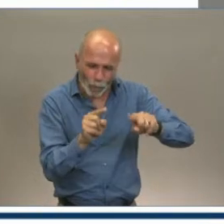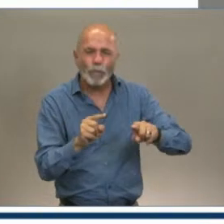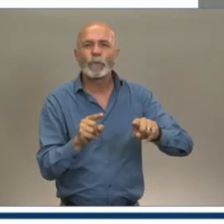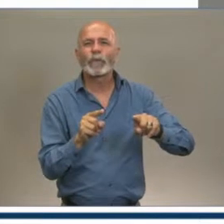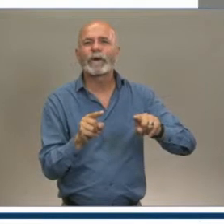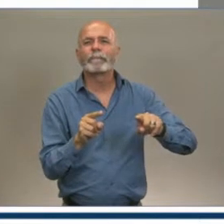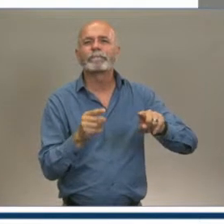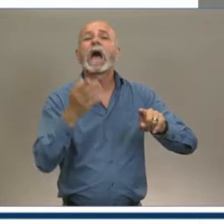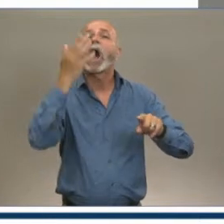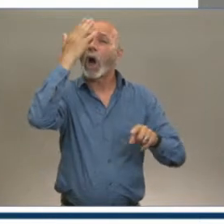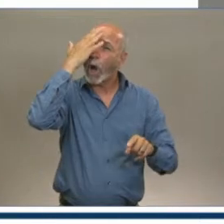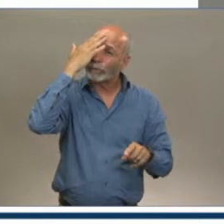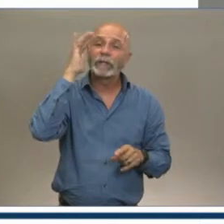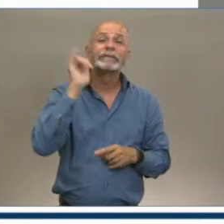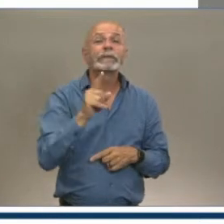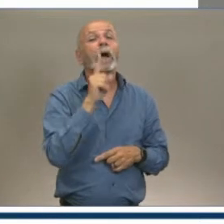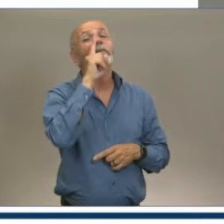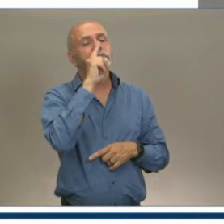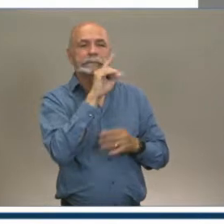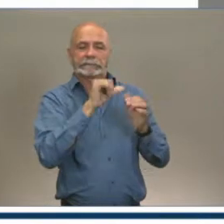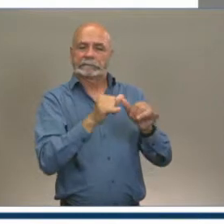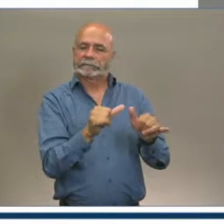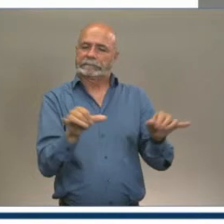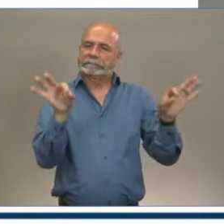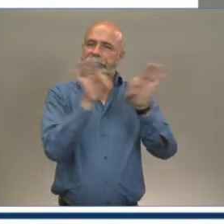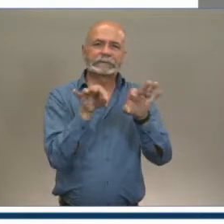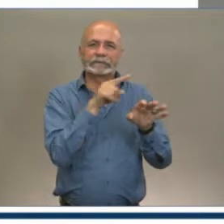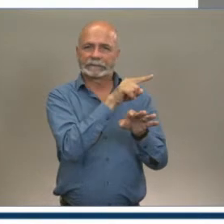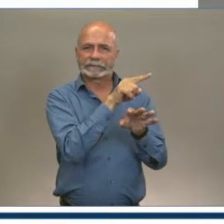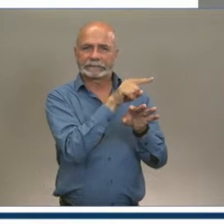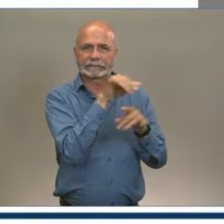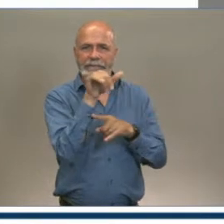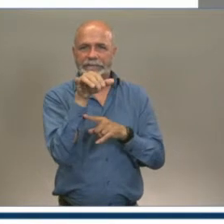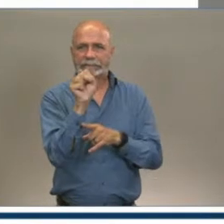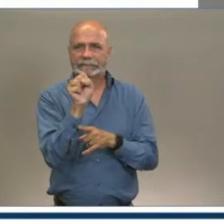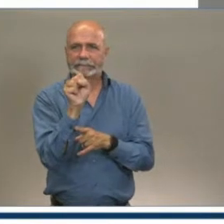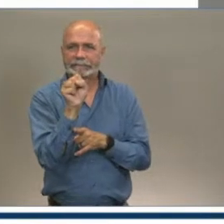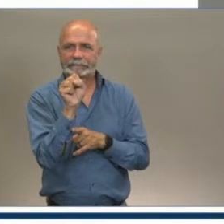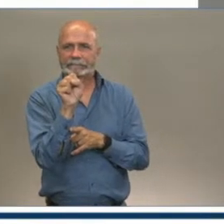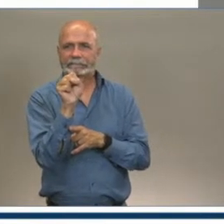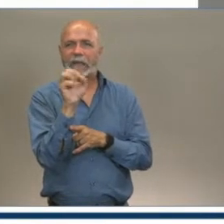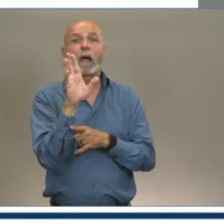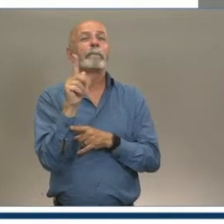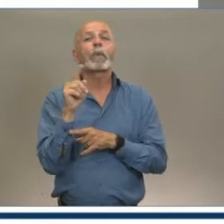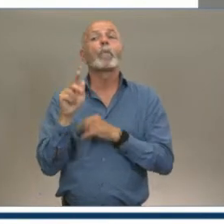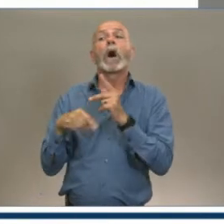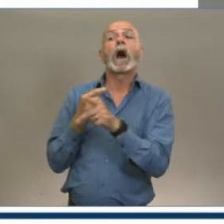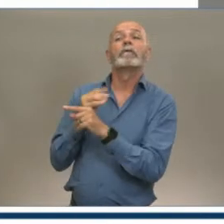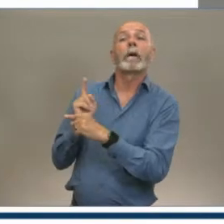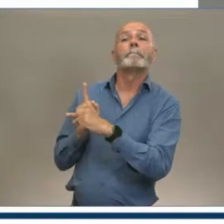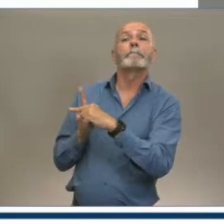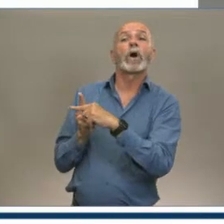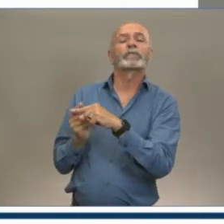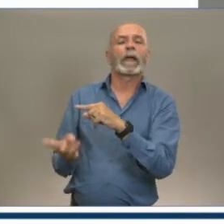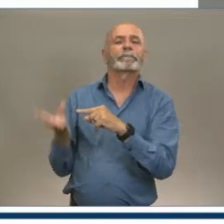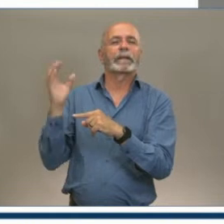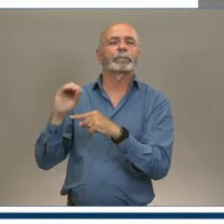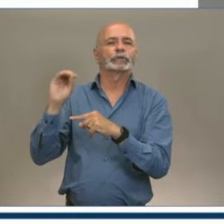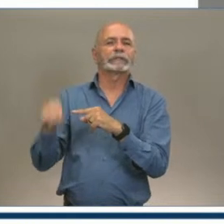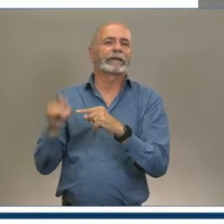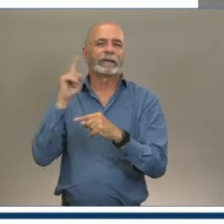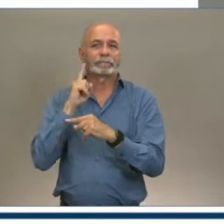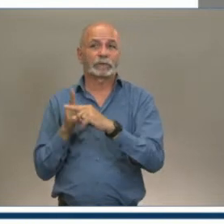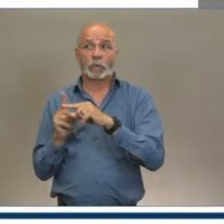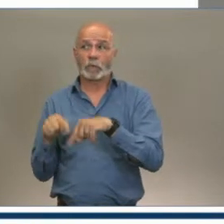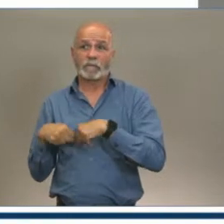only one piece of information that we look out. Our percent positive of our tests is very, we're now for several days we've been at 0.2%.